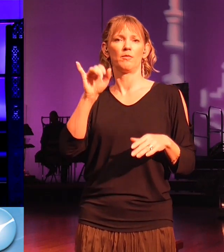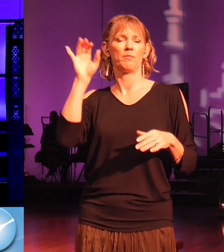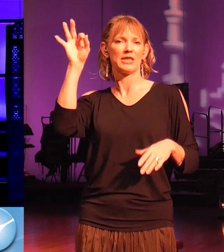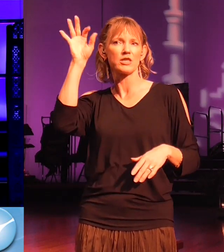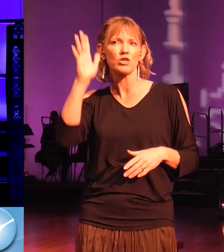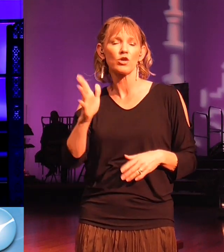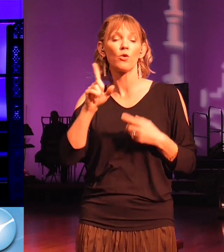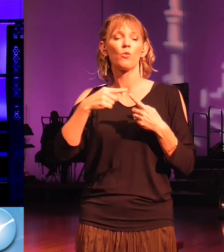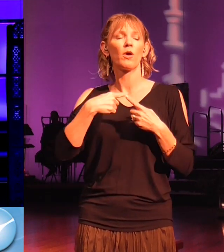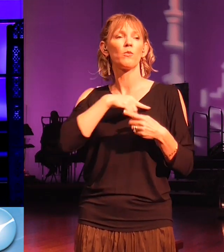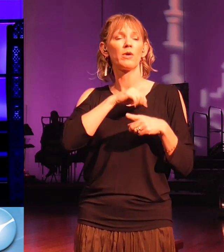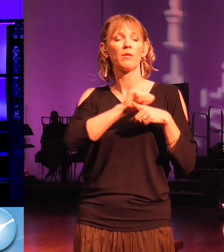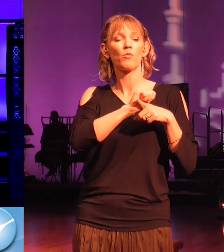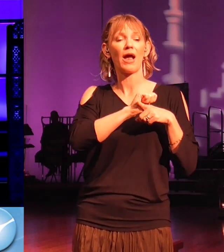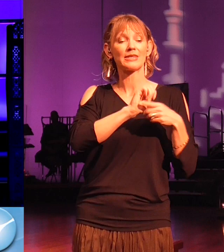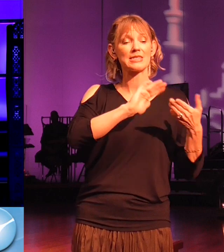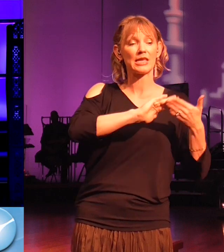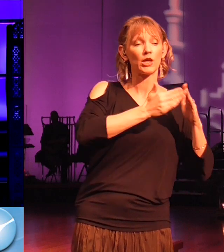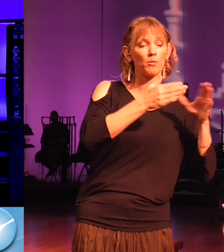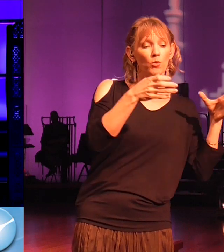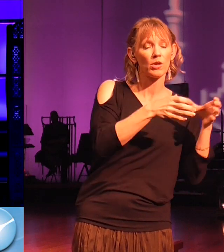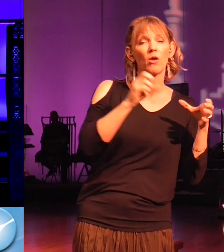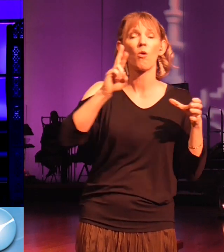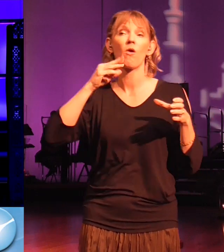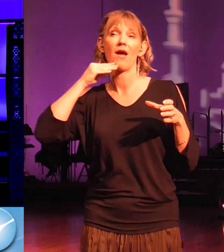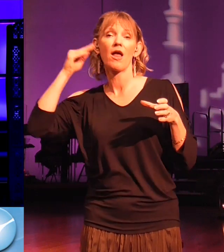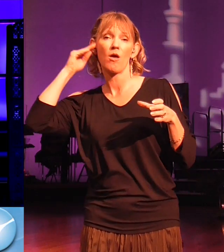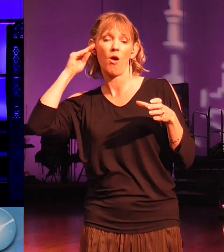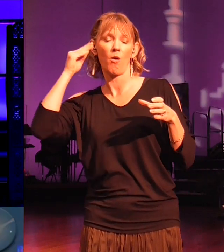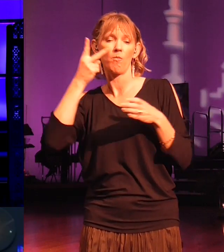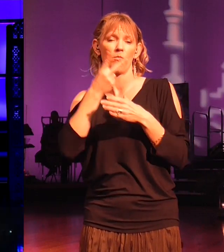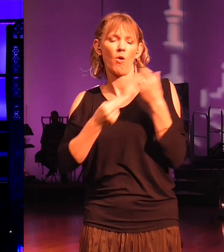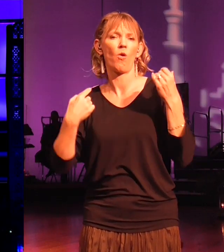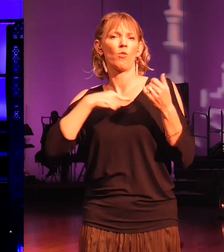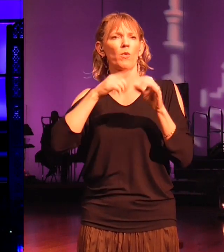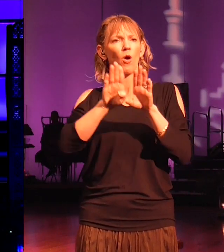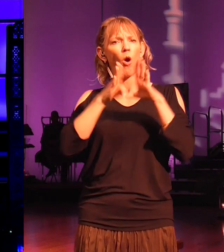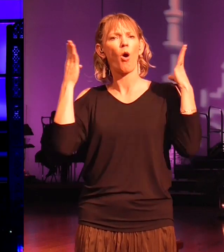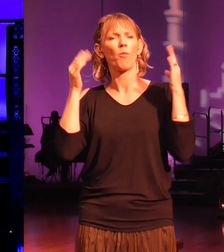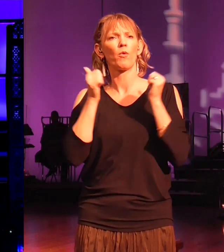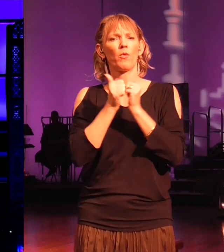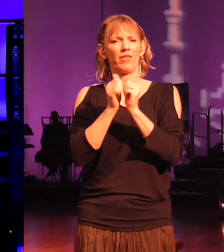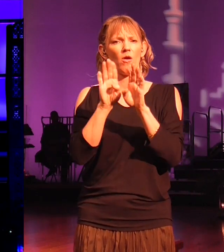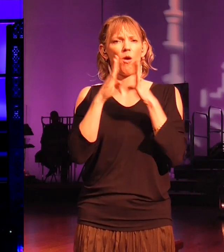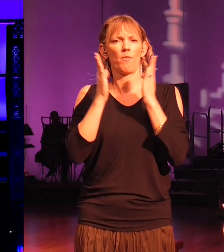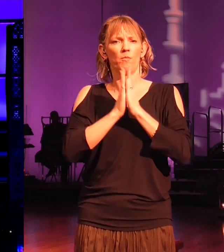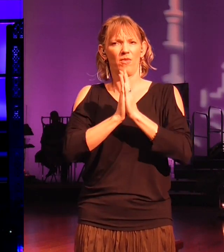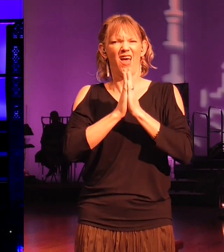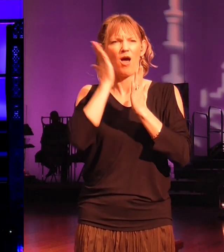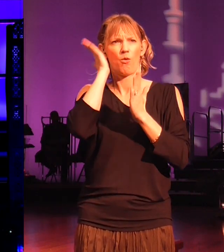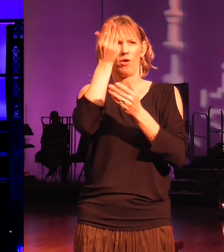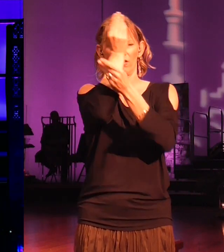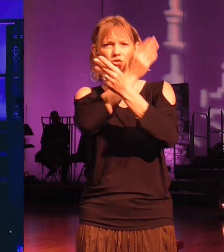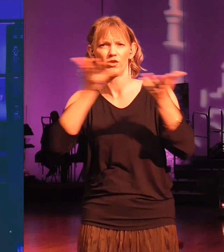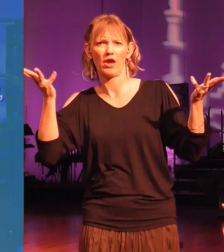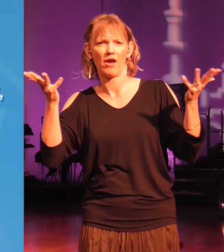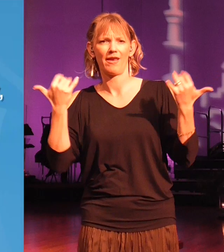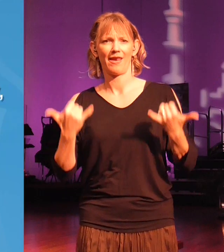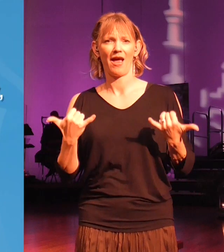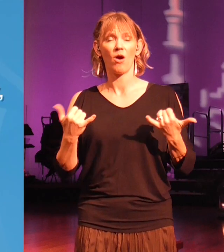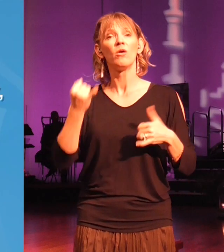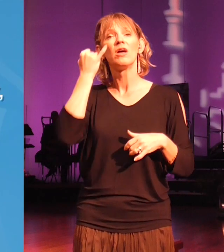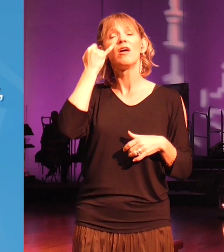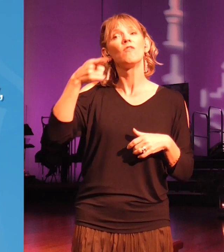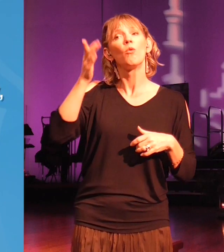at home, we open with the invocation, which I'm going to share with you now. So if you'll join me with a